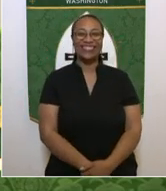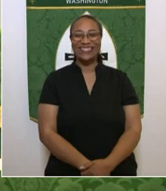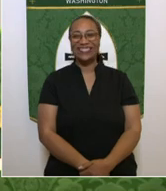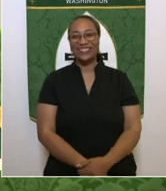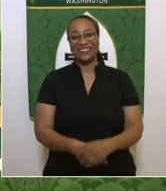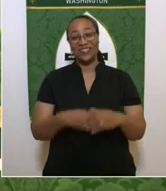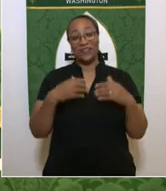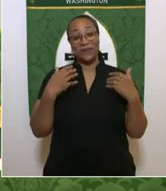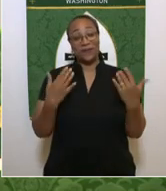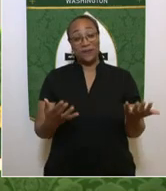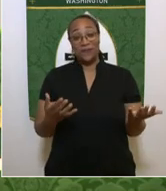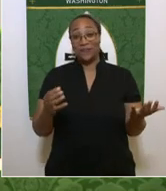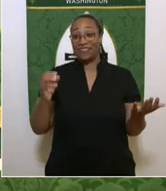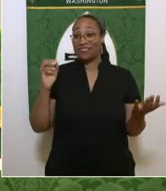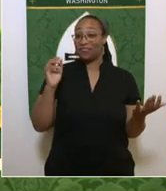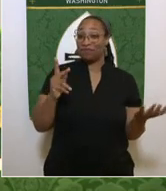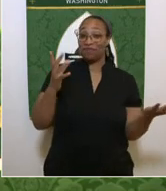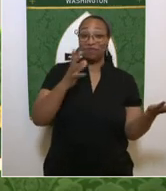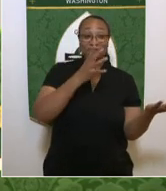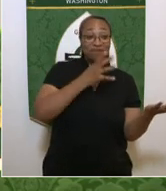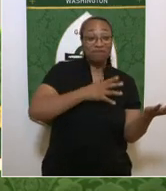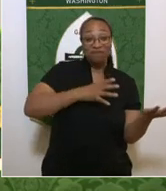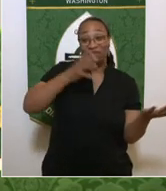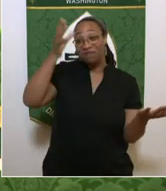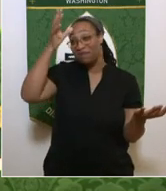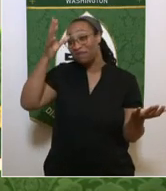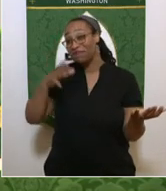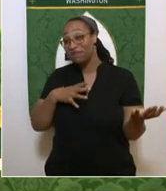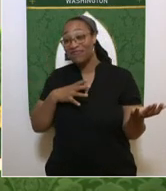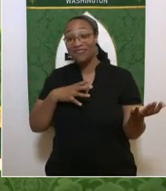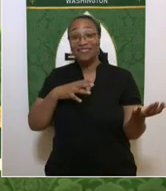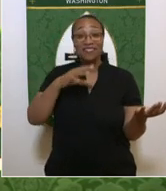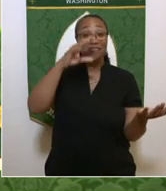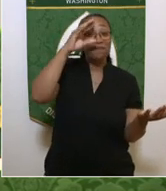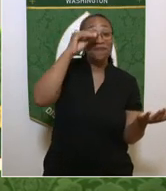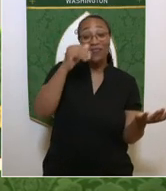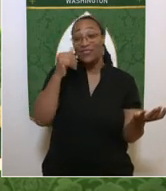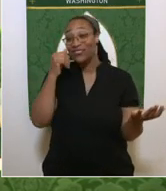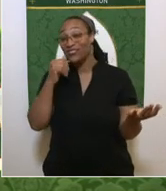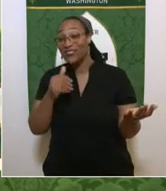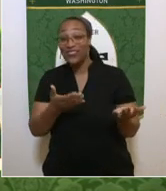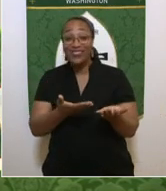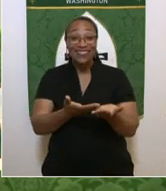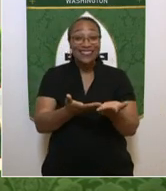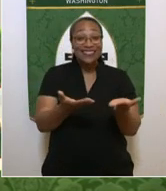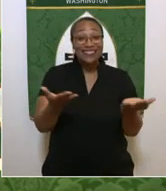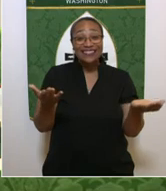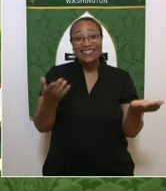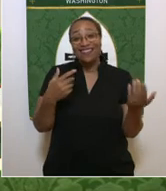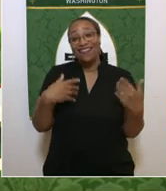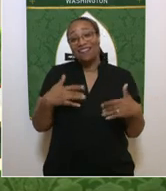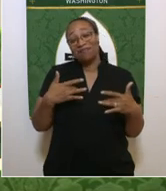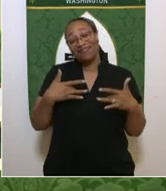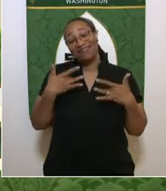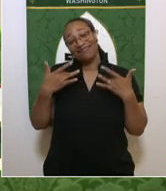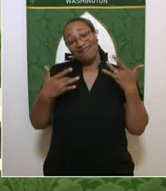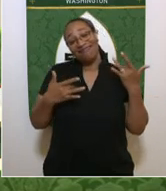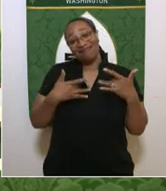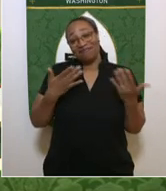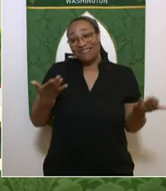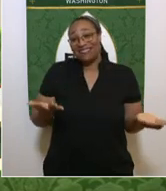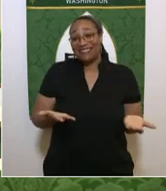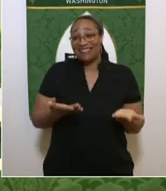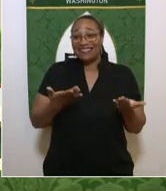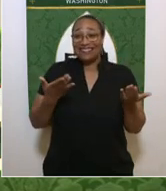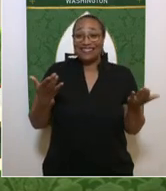So, ladies and gentlemen, boys and girls, I am delighted to be here. And as Caroline gave me such